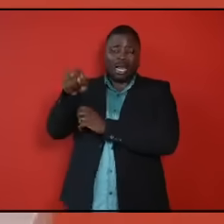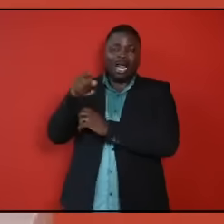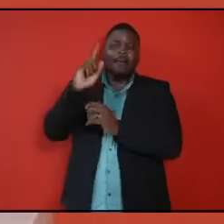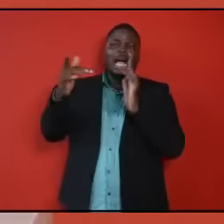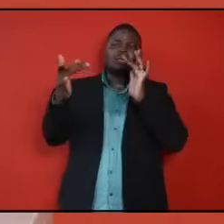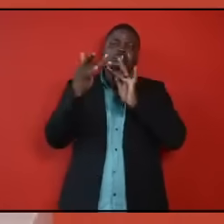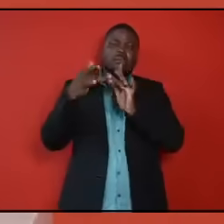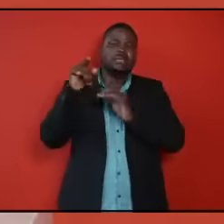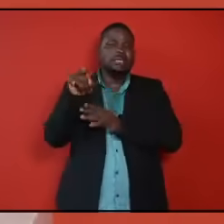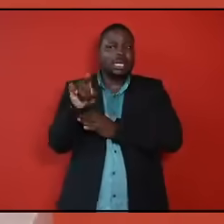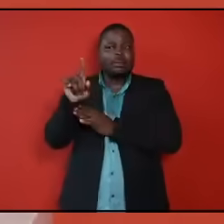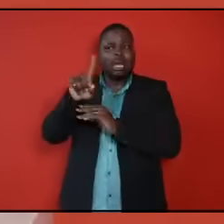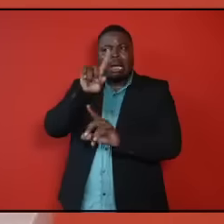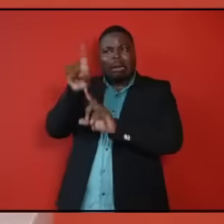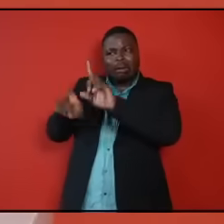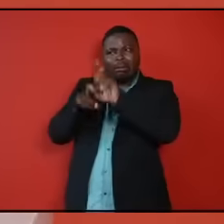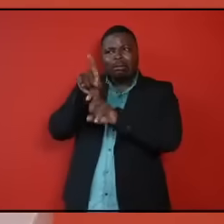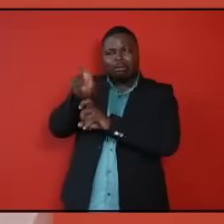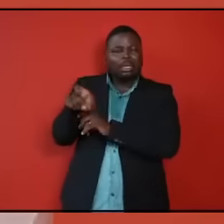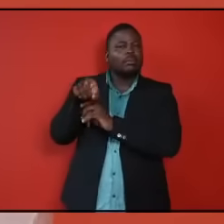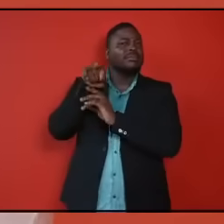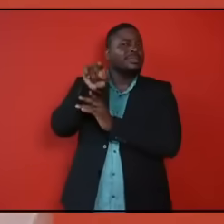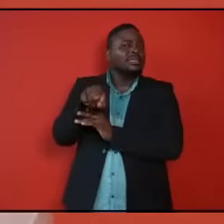not there anymore. There's no water.